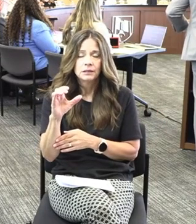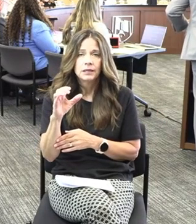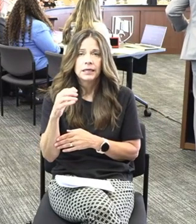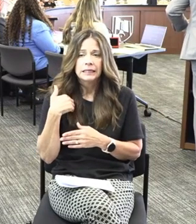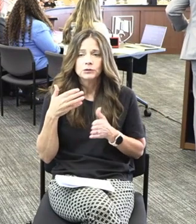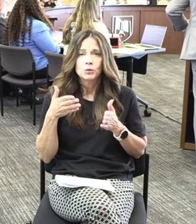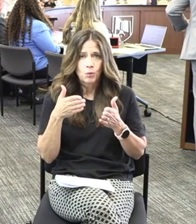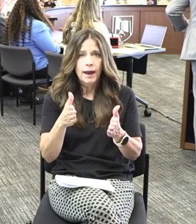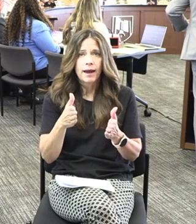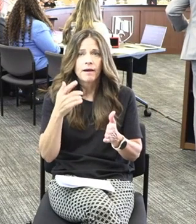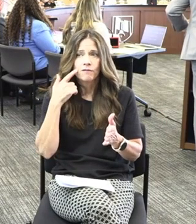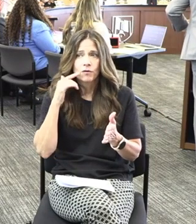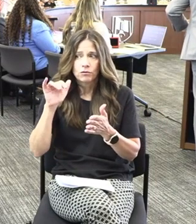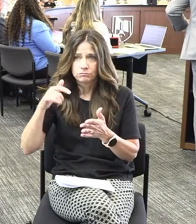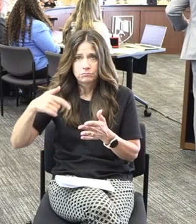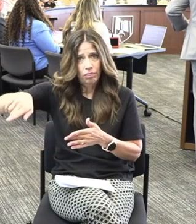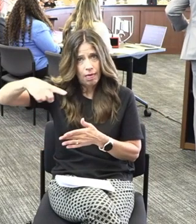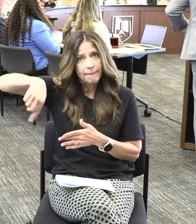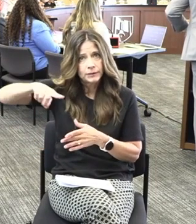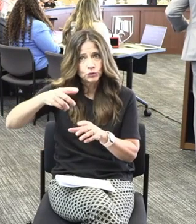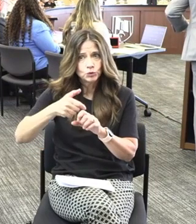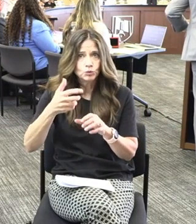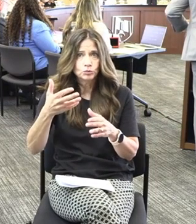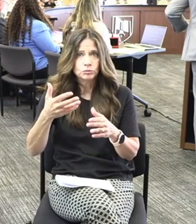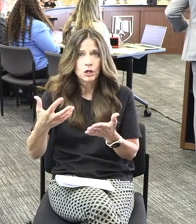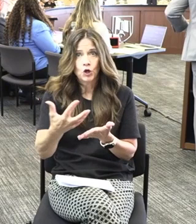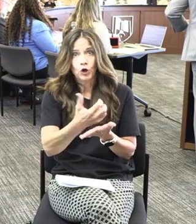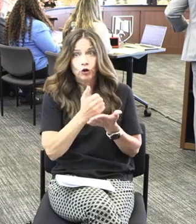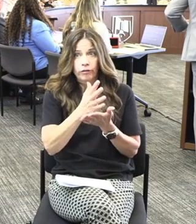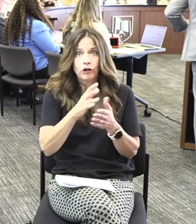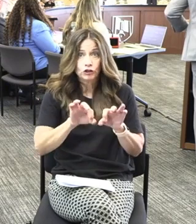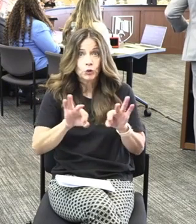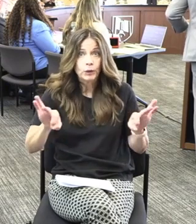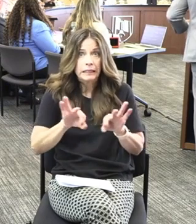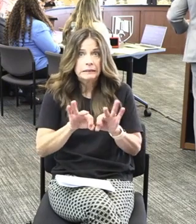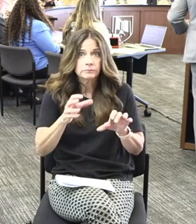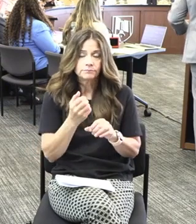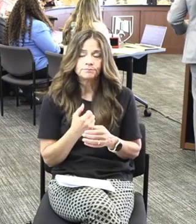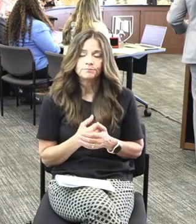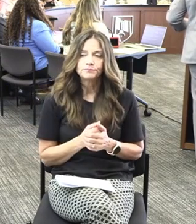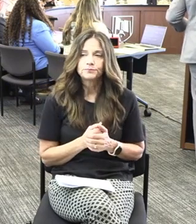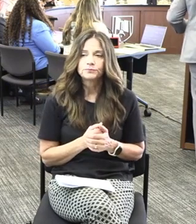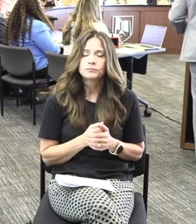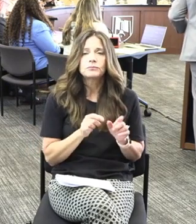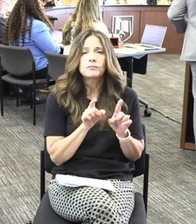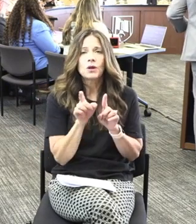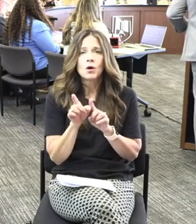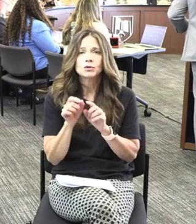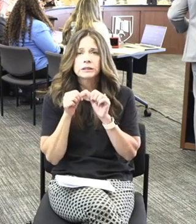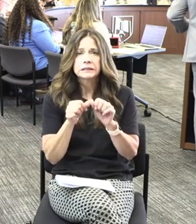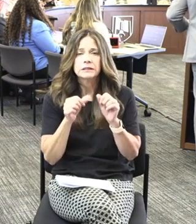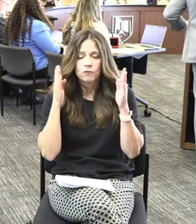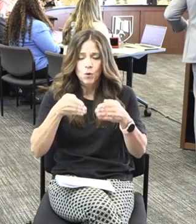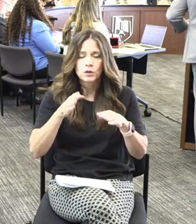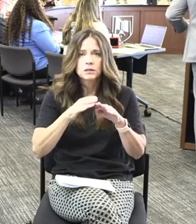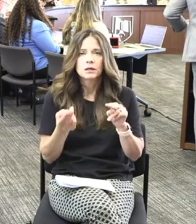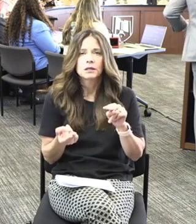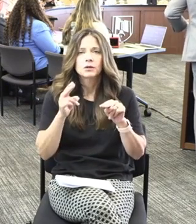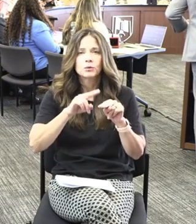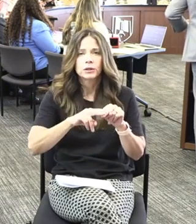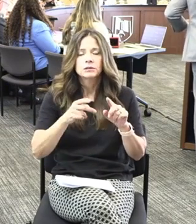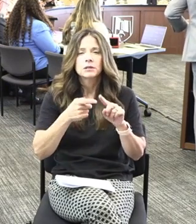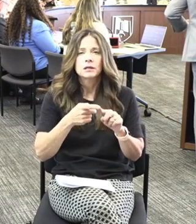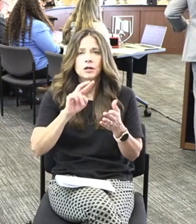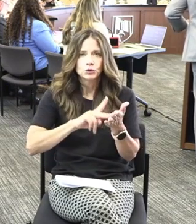is a pathway for them to earn their degree. As well, we will continue to focus on increasing